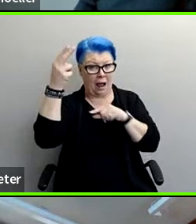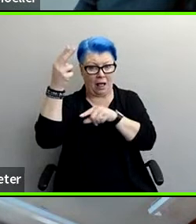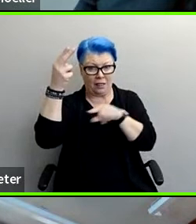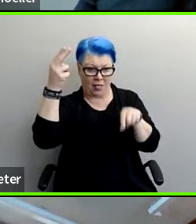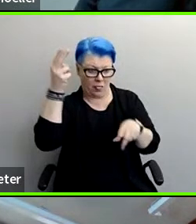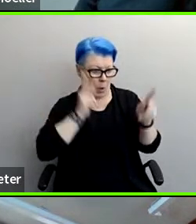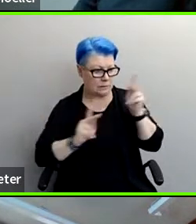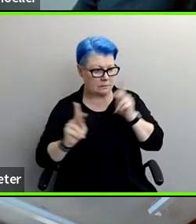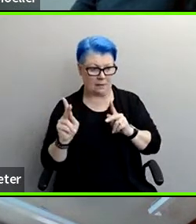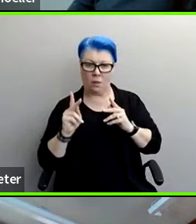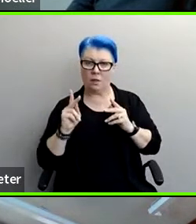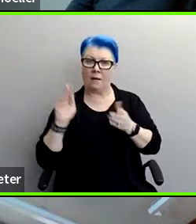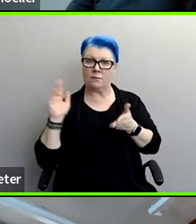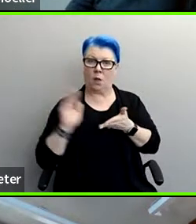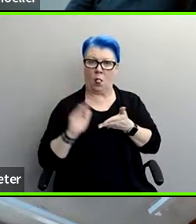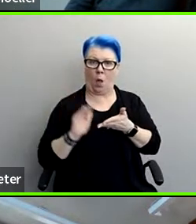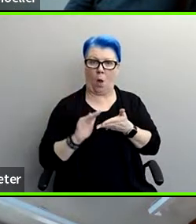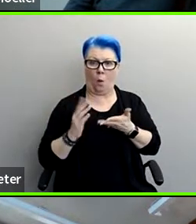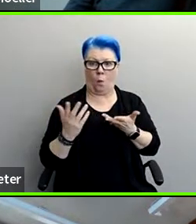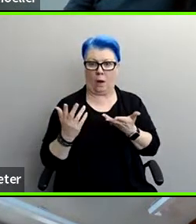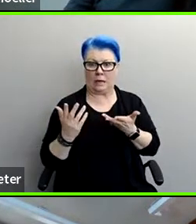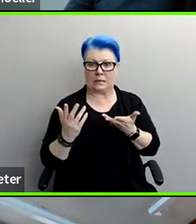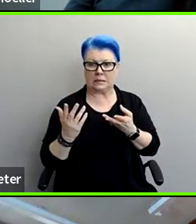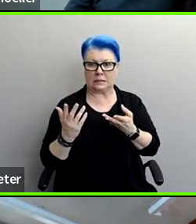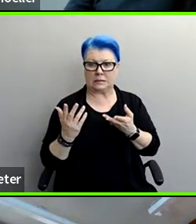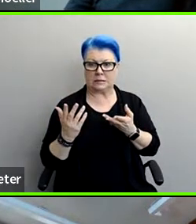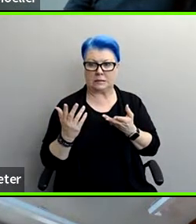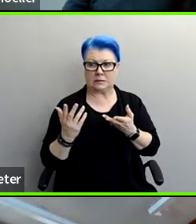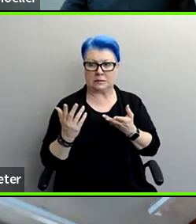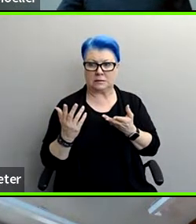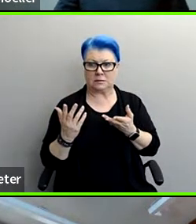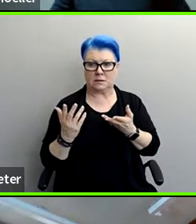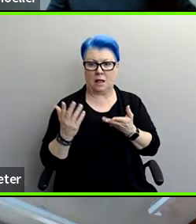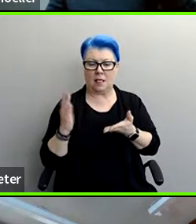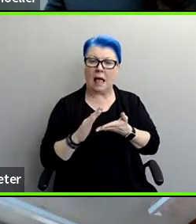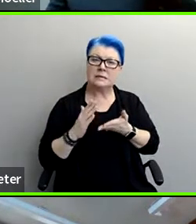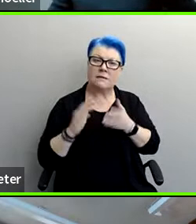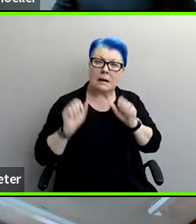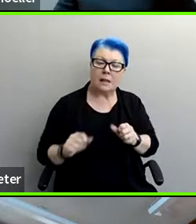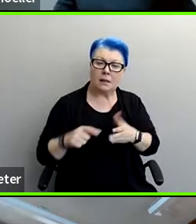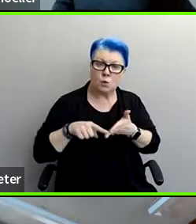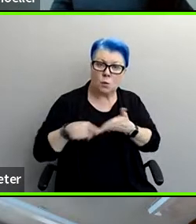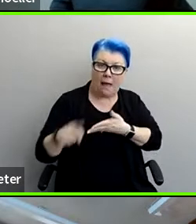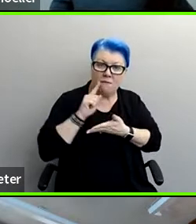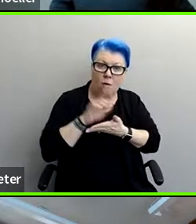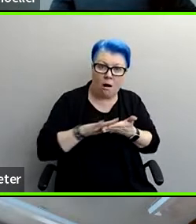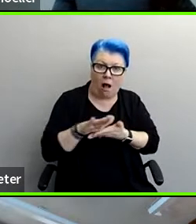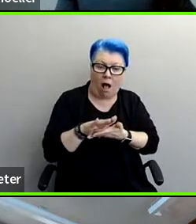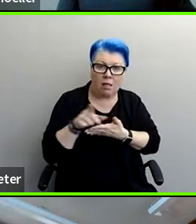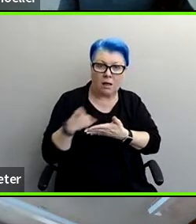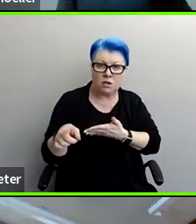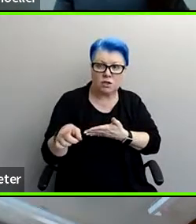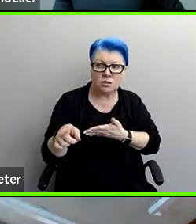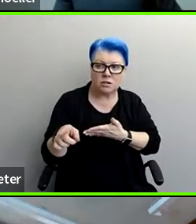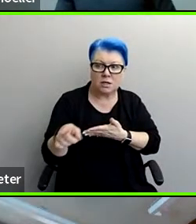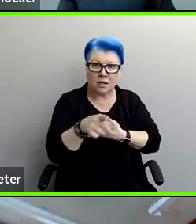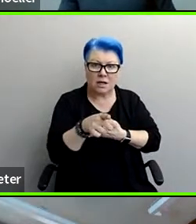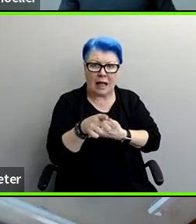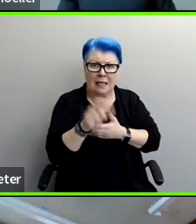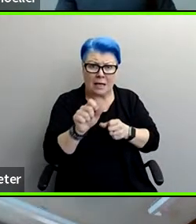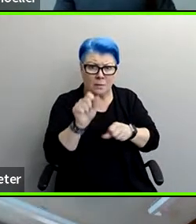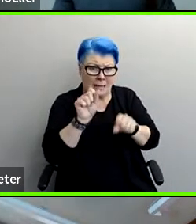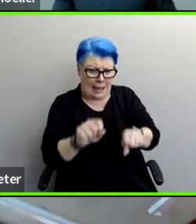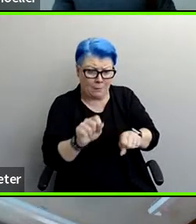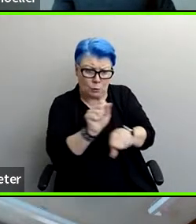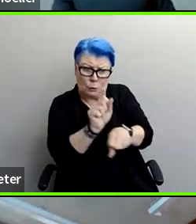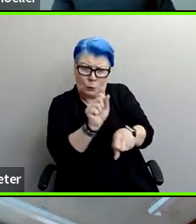those people who have the least amount of affordability to go to college to be able to work in the capacities in which we're hiring.